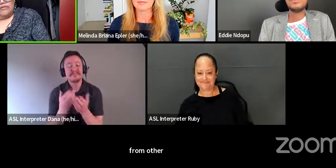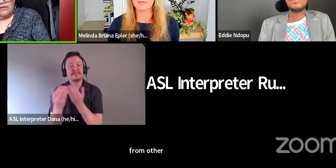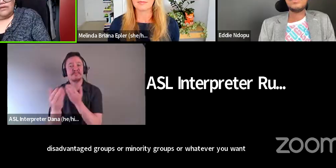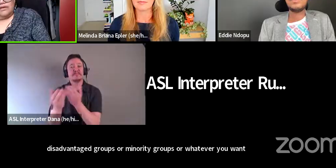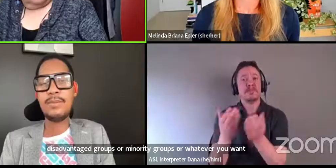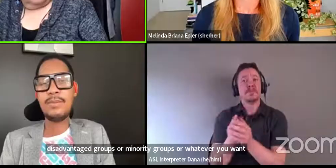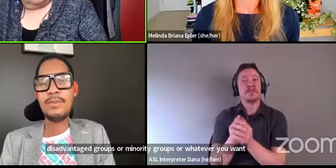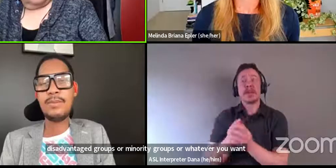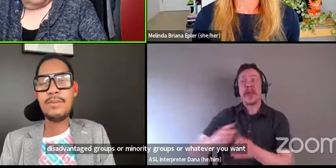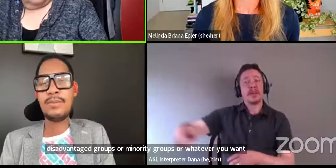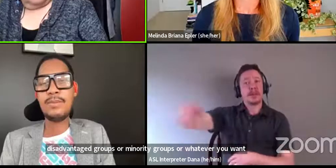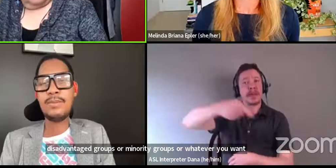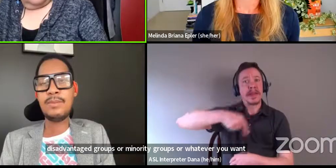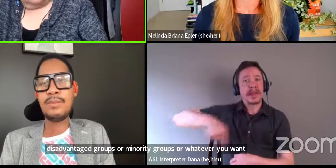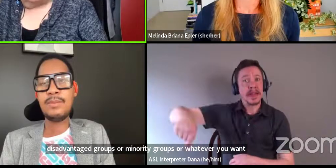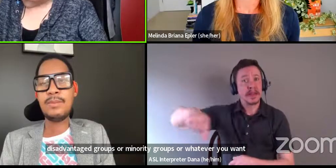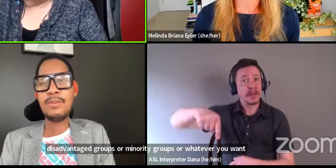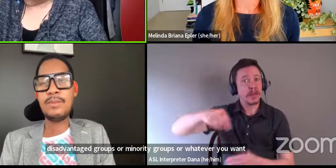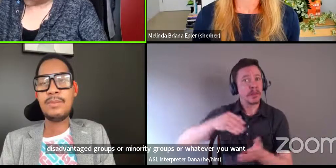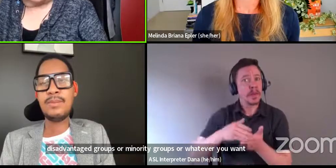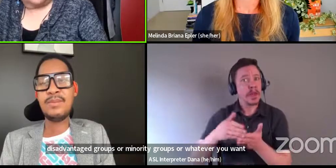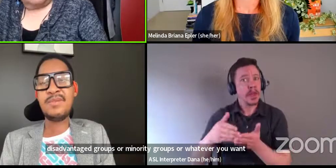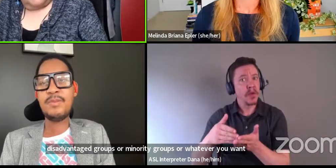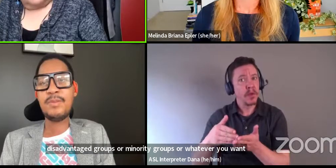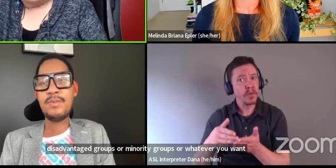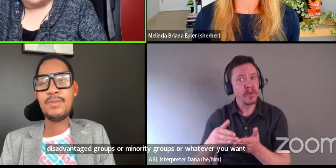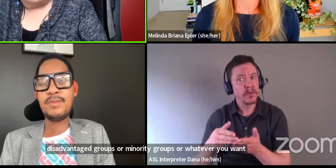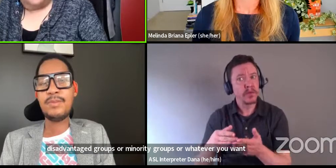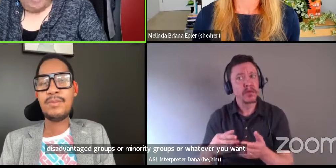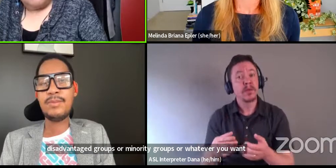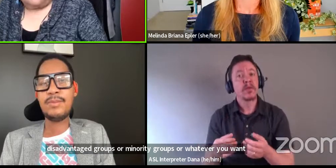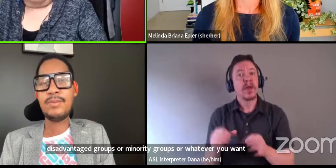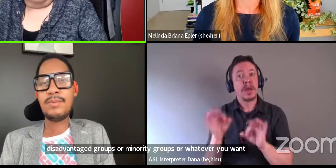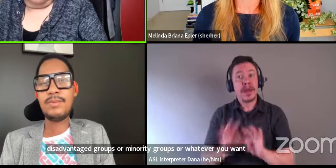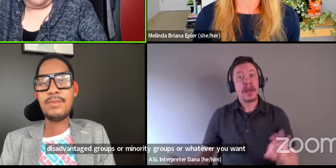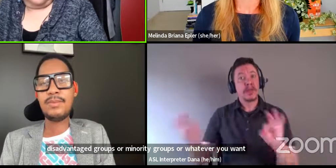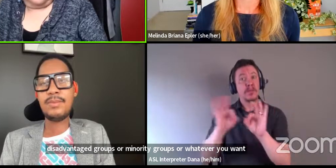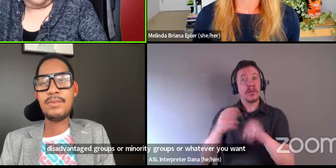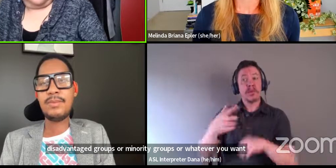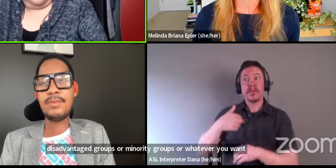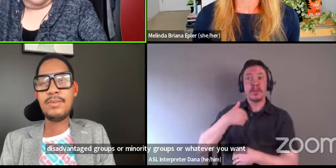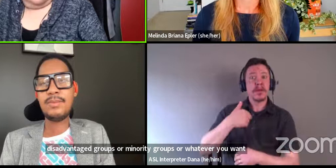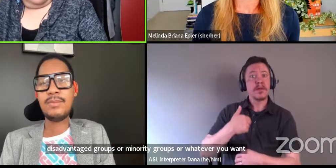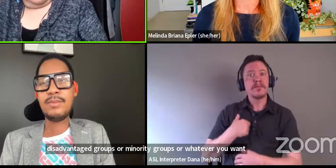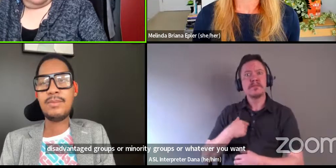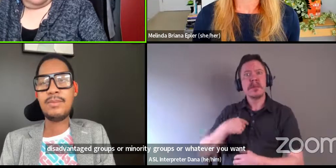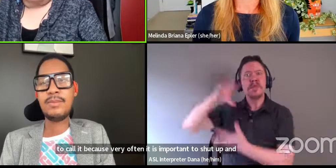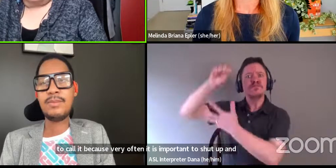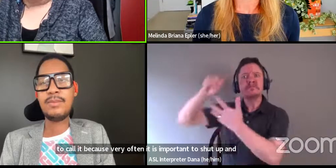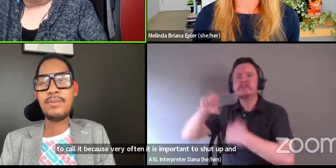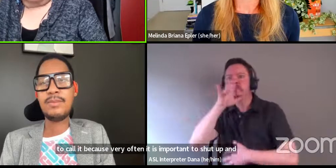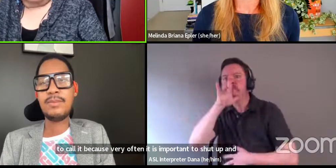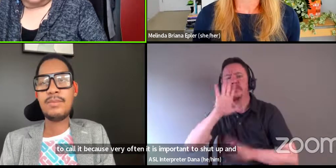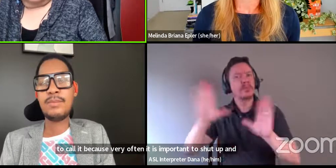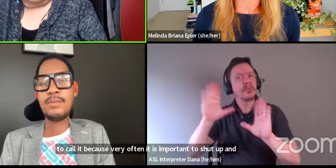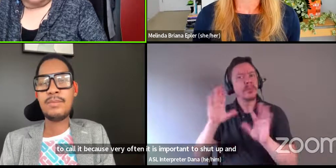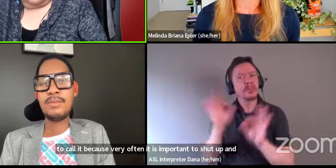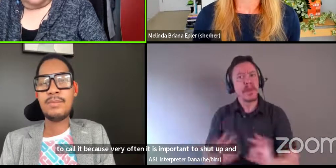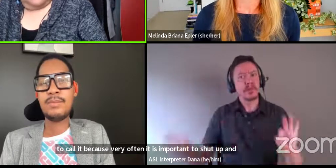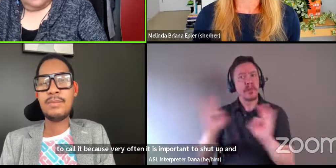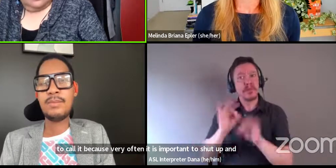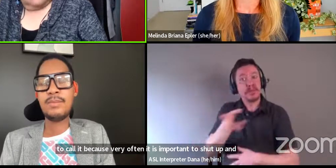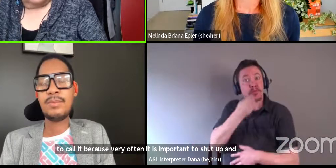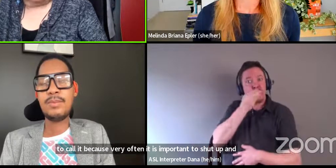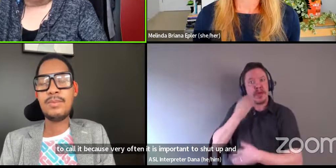very often it's important to shut up and let them have a voice. And very often,